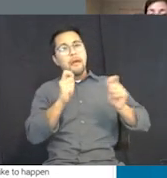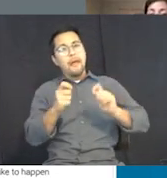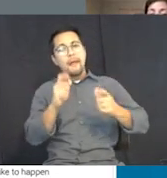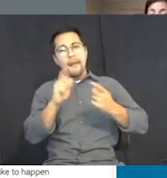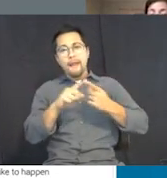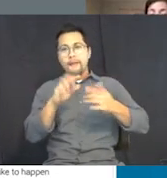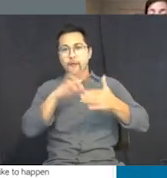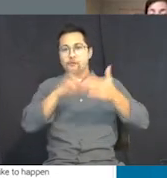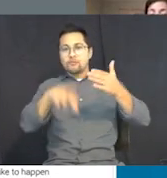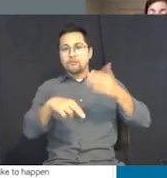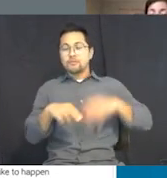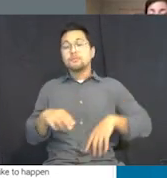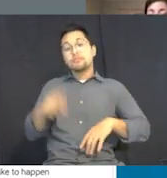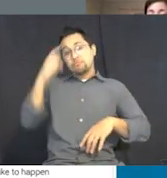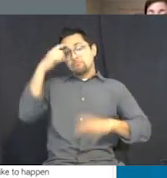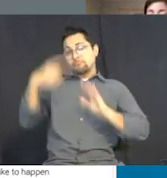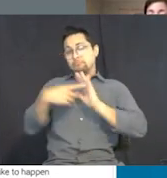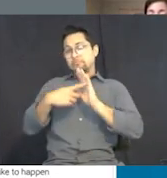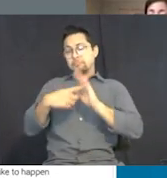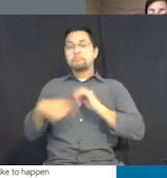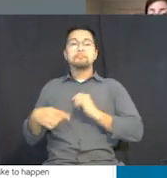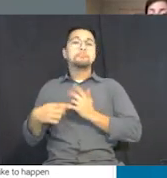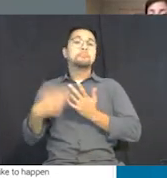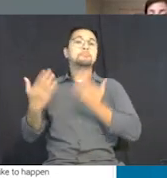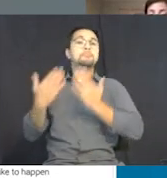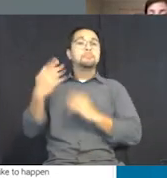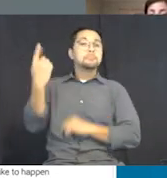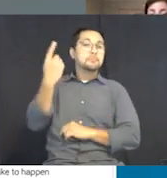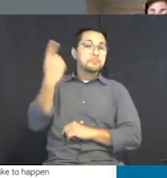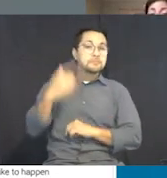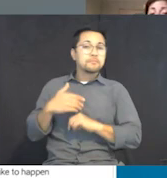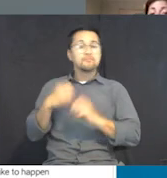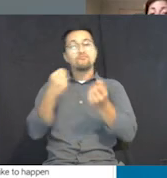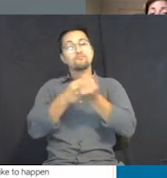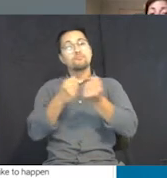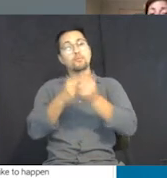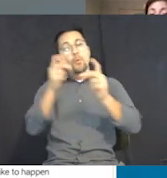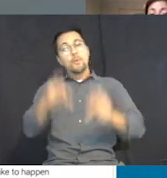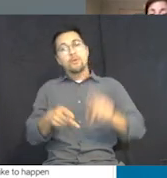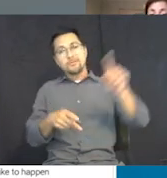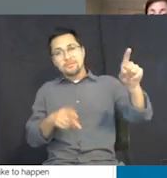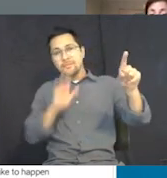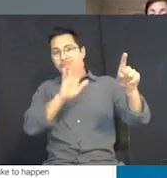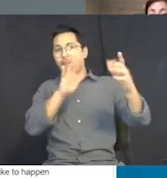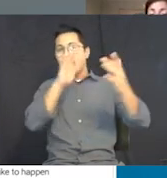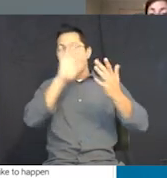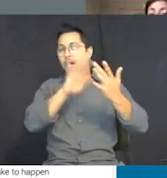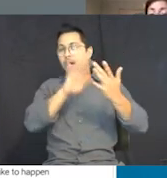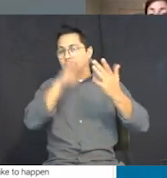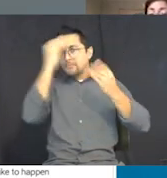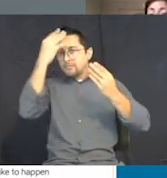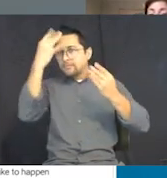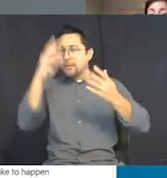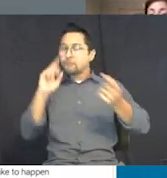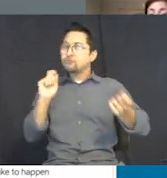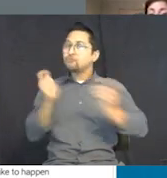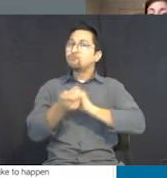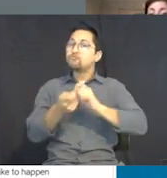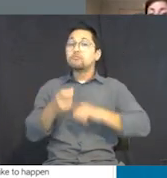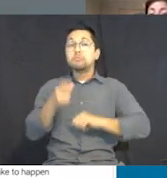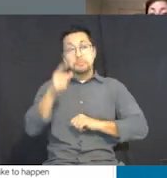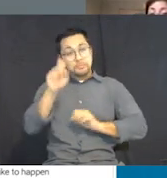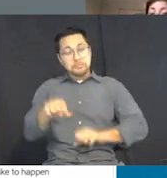changes to that support team's information. And with the outcomes, as